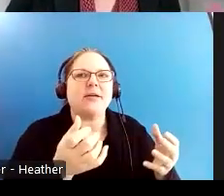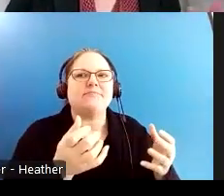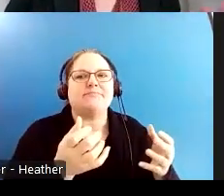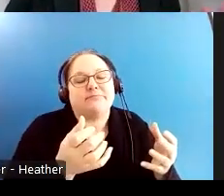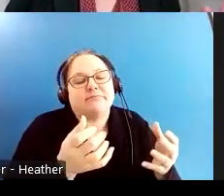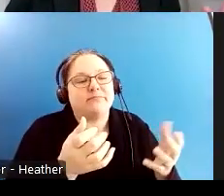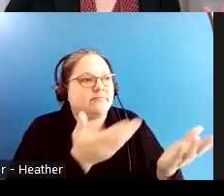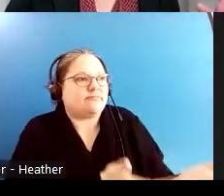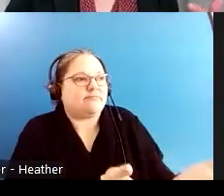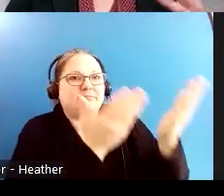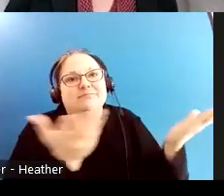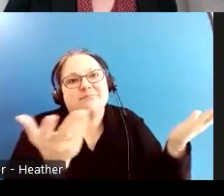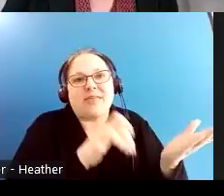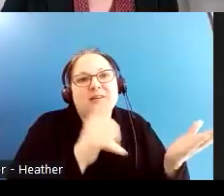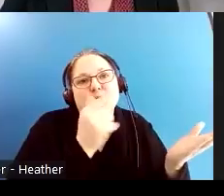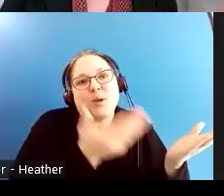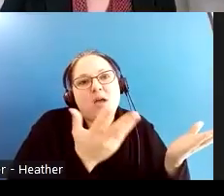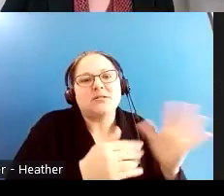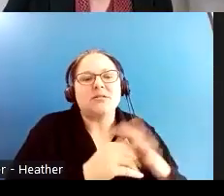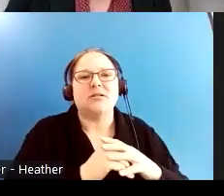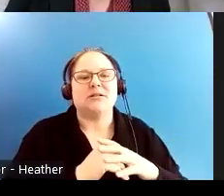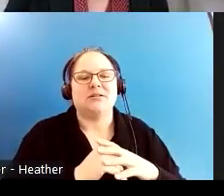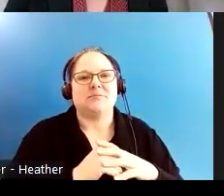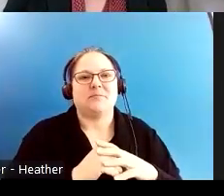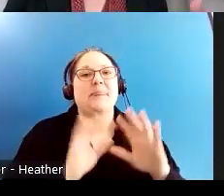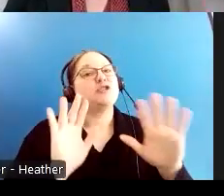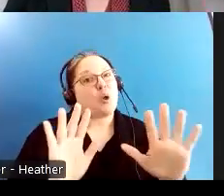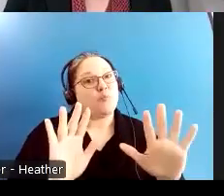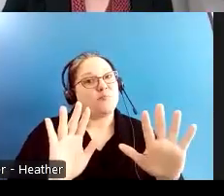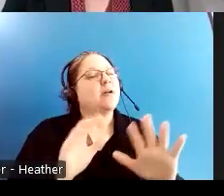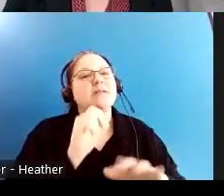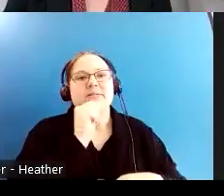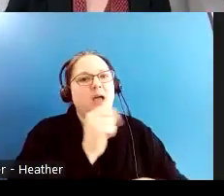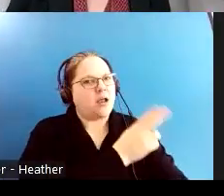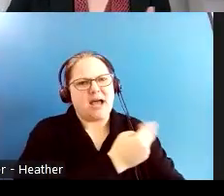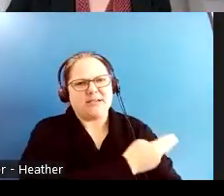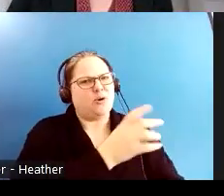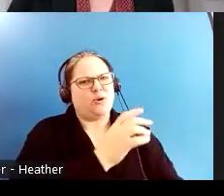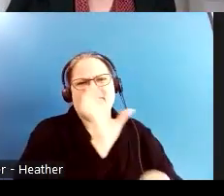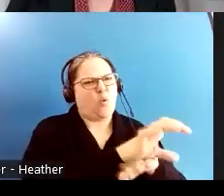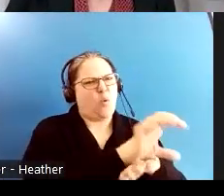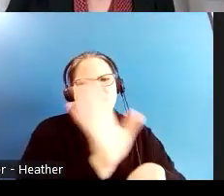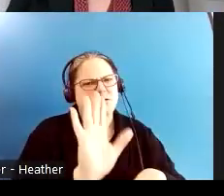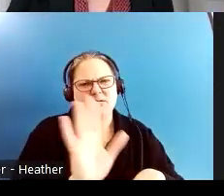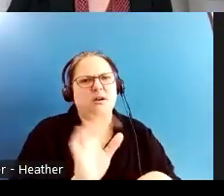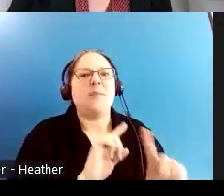presentation. So our first move, instead of hospitalizing him against his will, was to engage